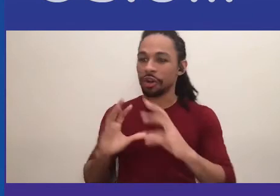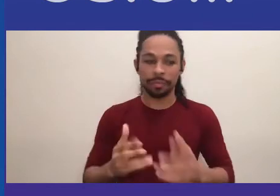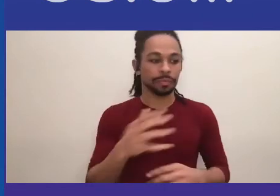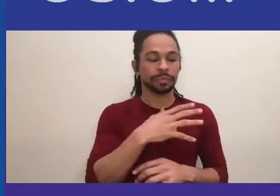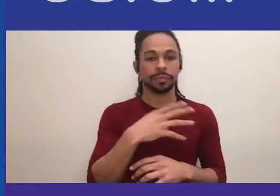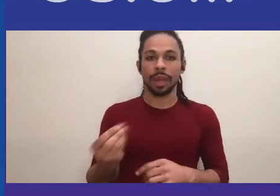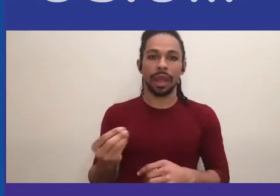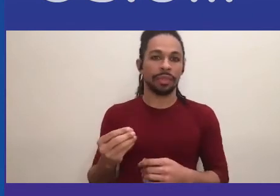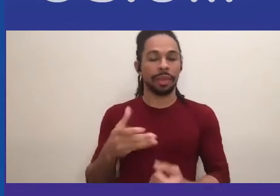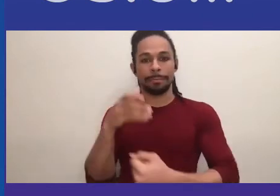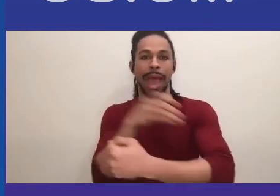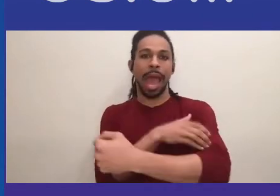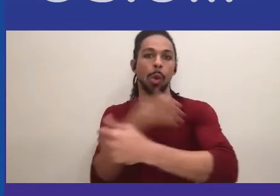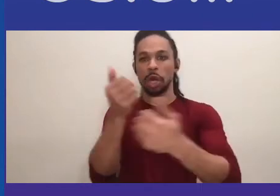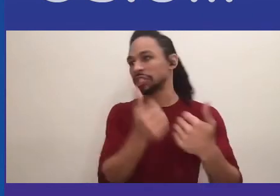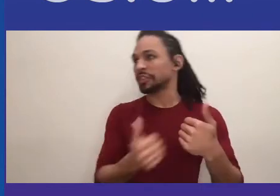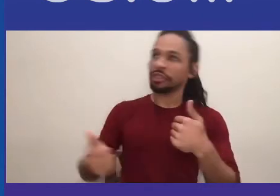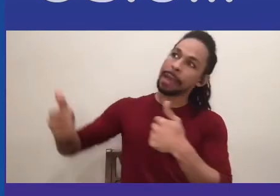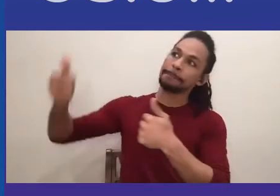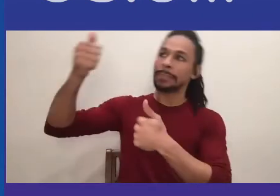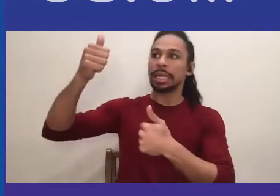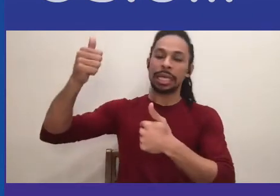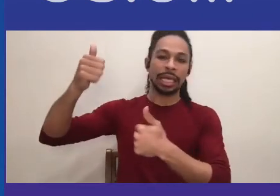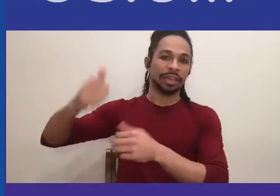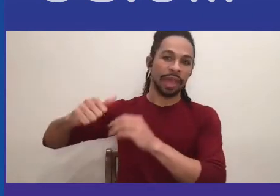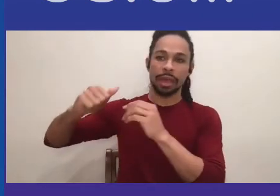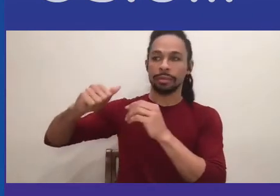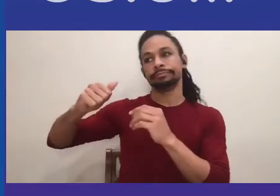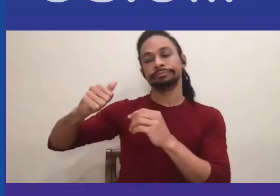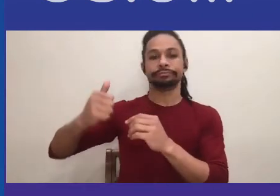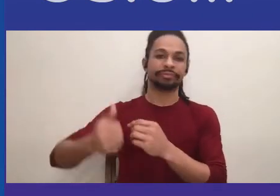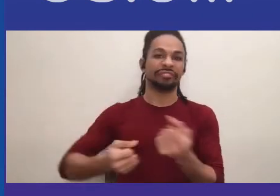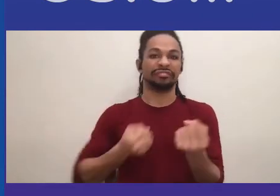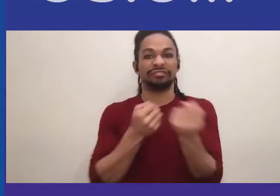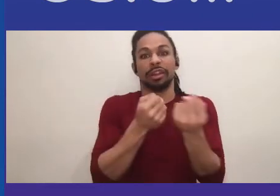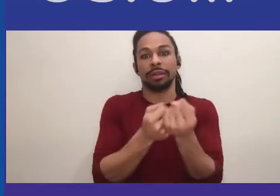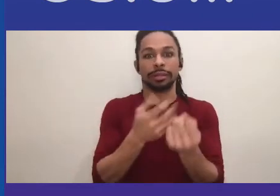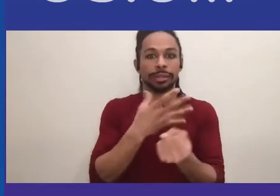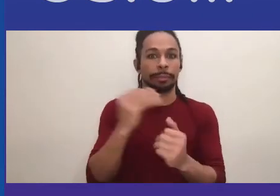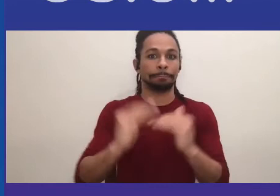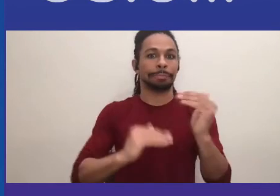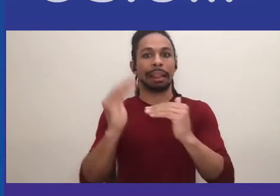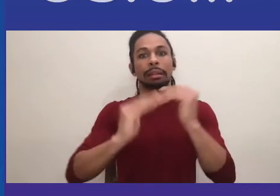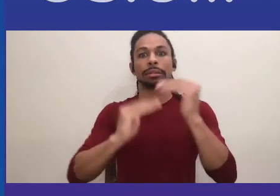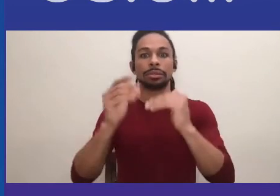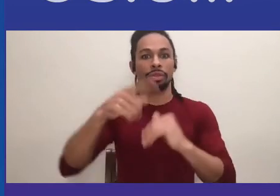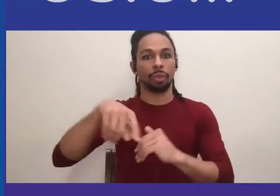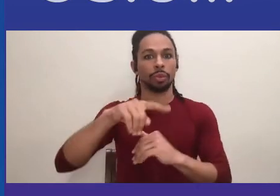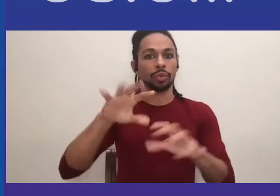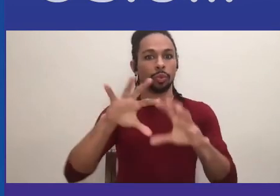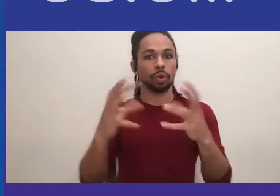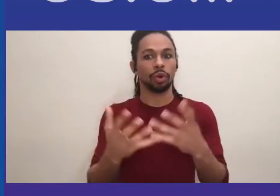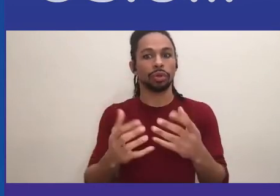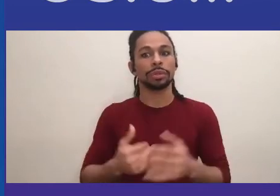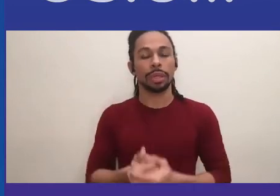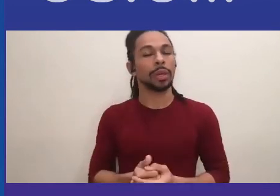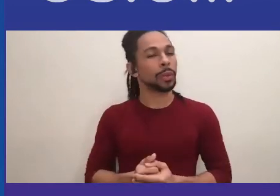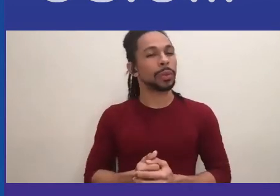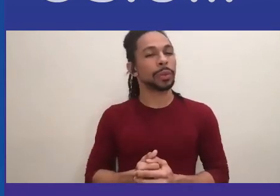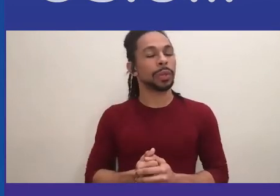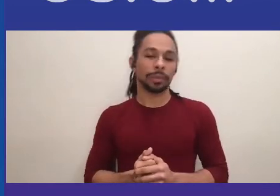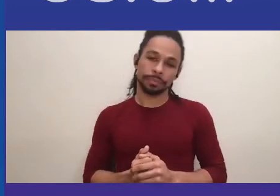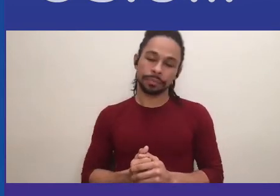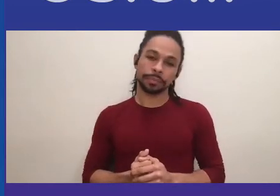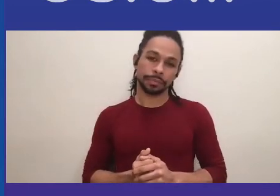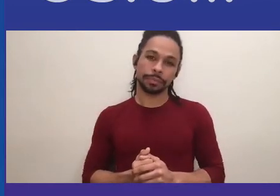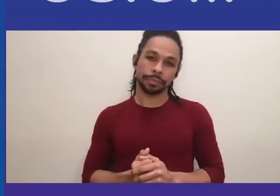that fund and build those worlds, is like, do